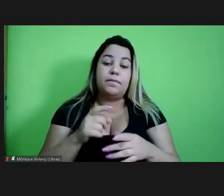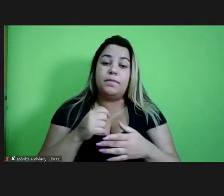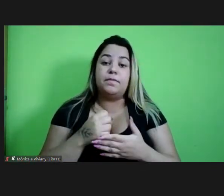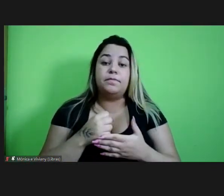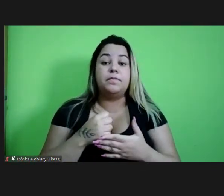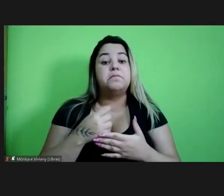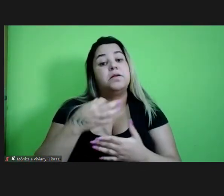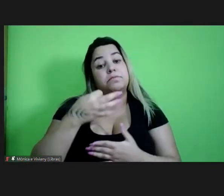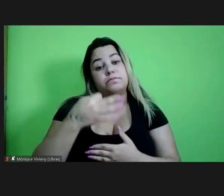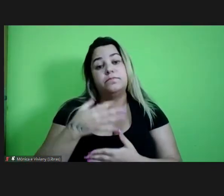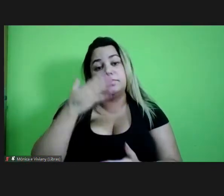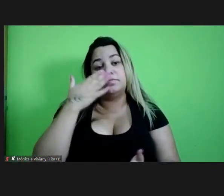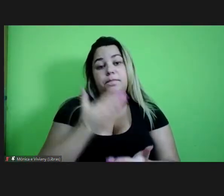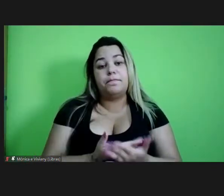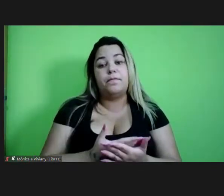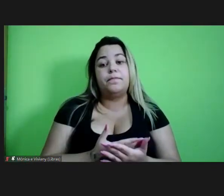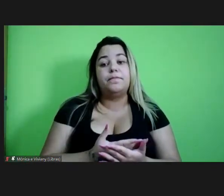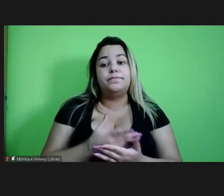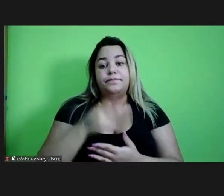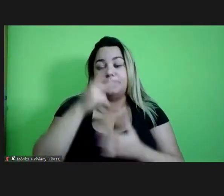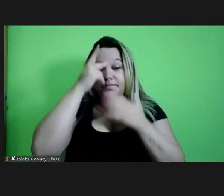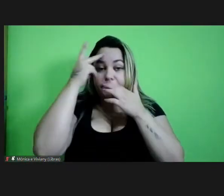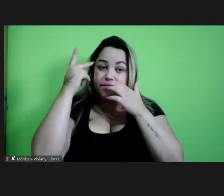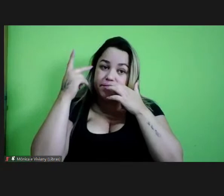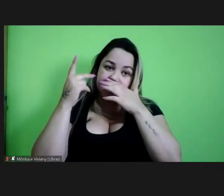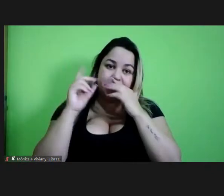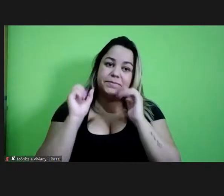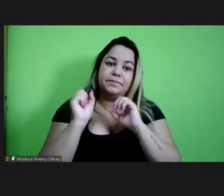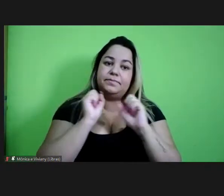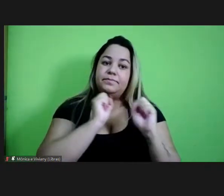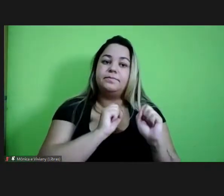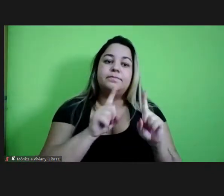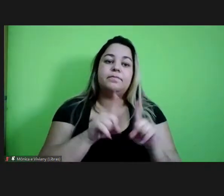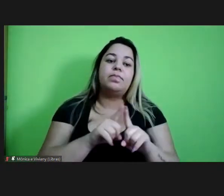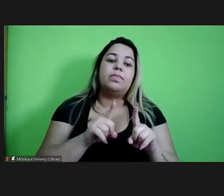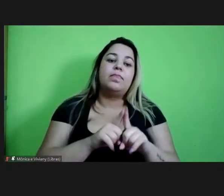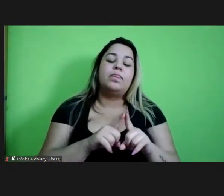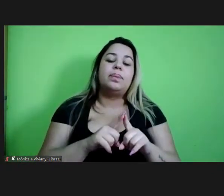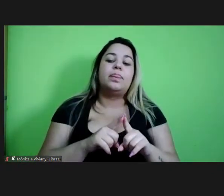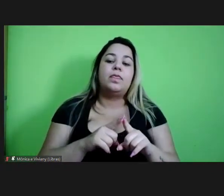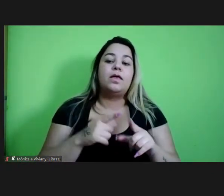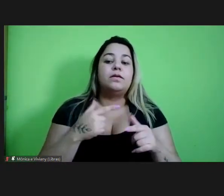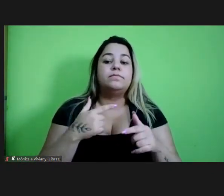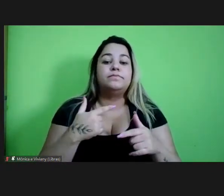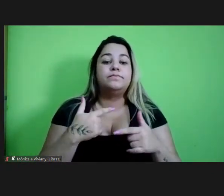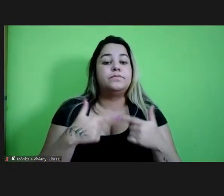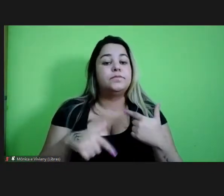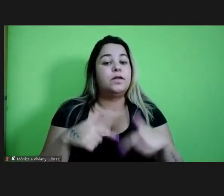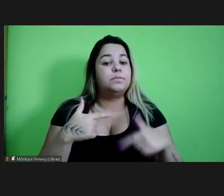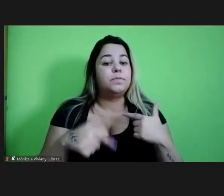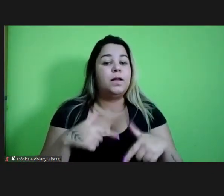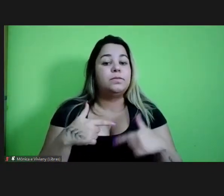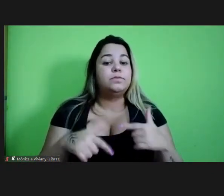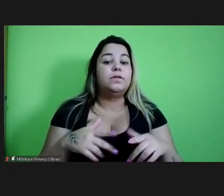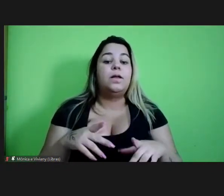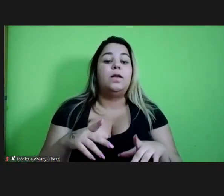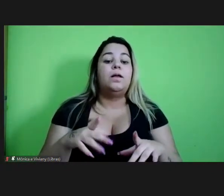that offers trust so that this individual can always have the services from the